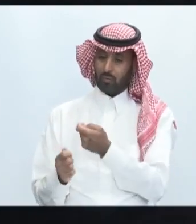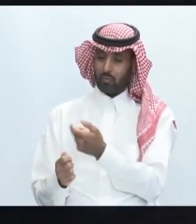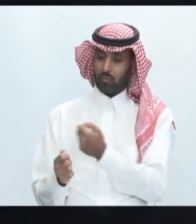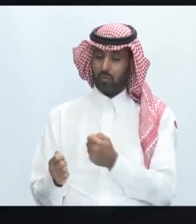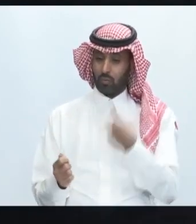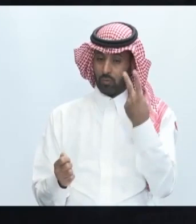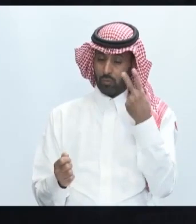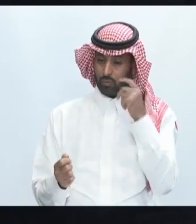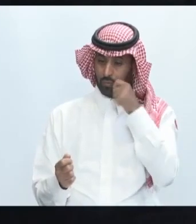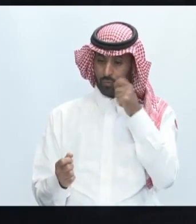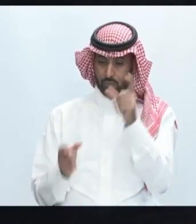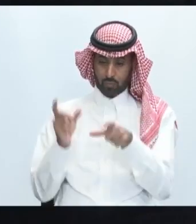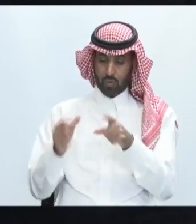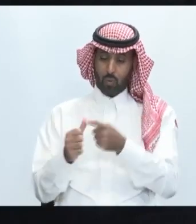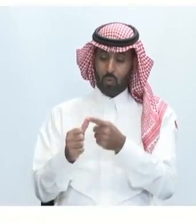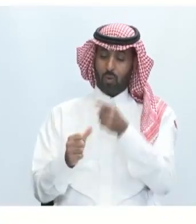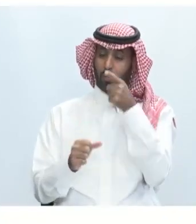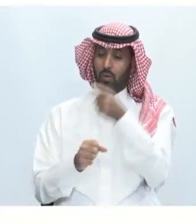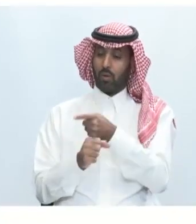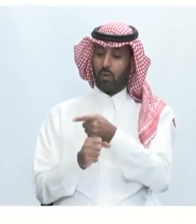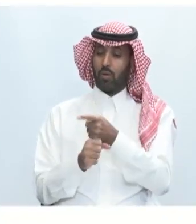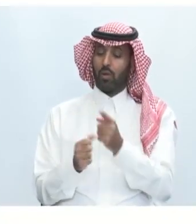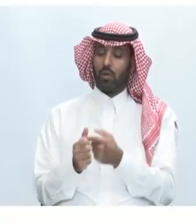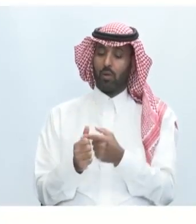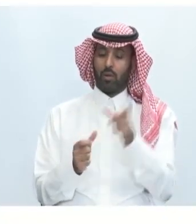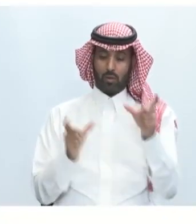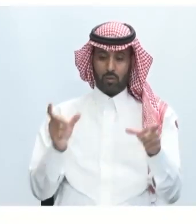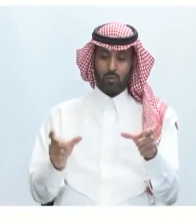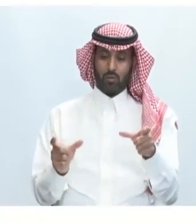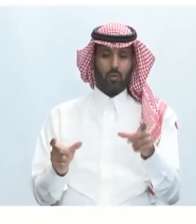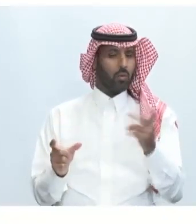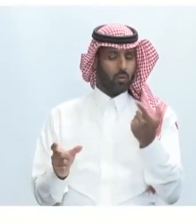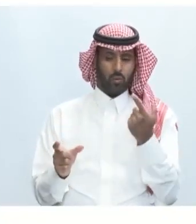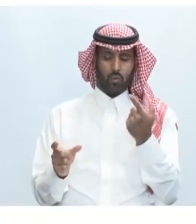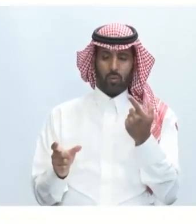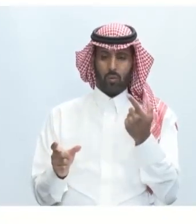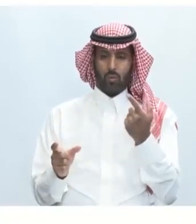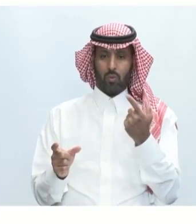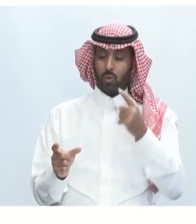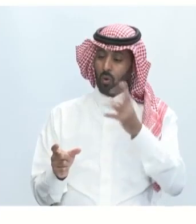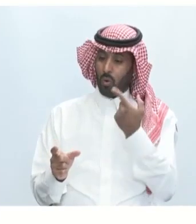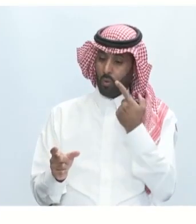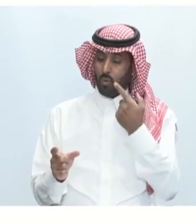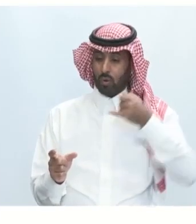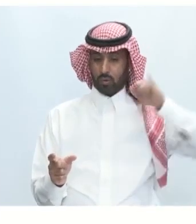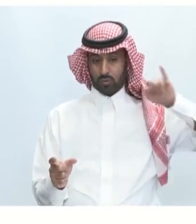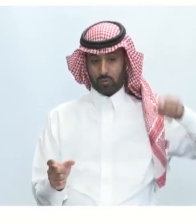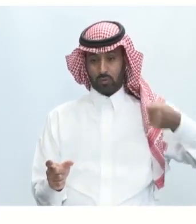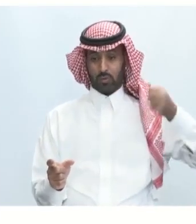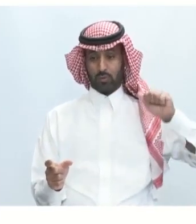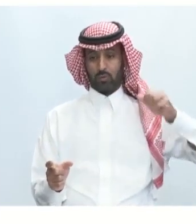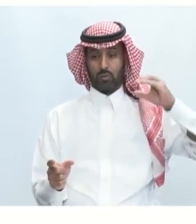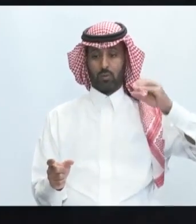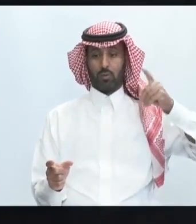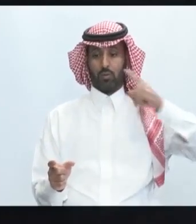two objects, of course, so we'll be learning about that. Who did Jack sell the car to? We know